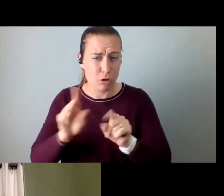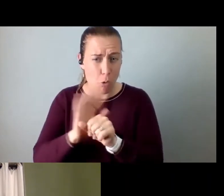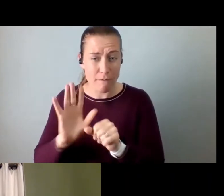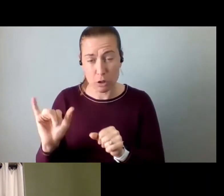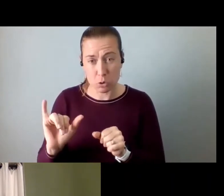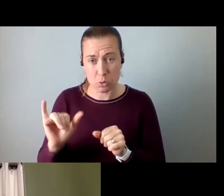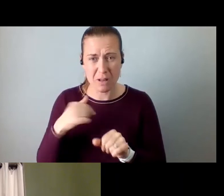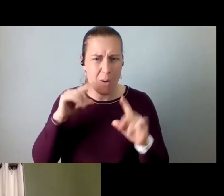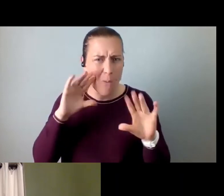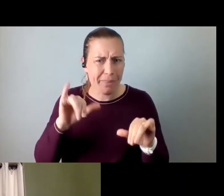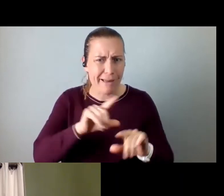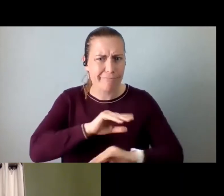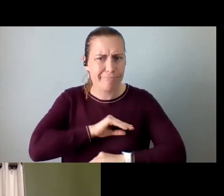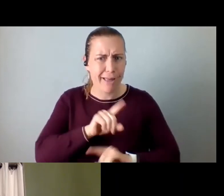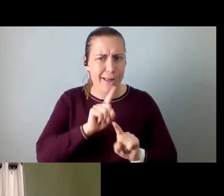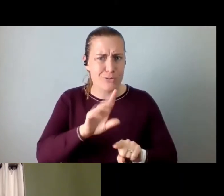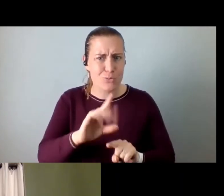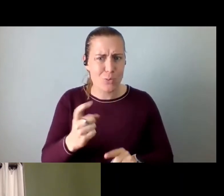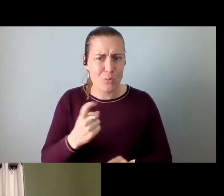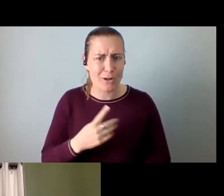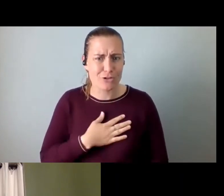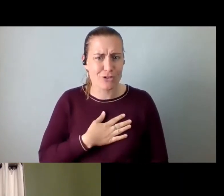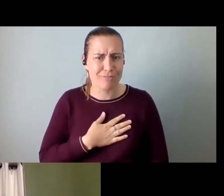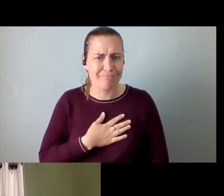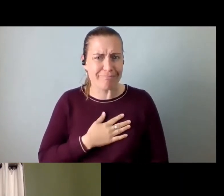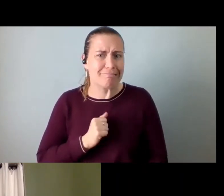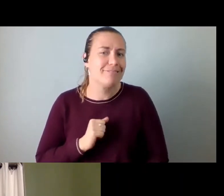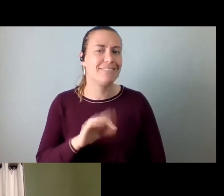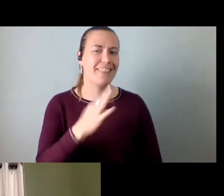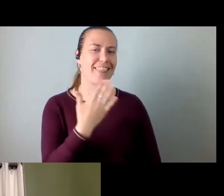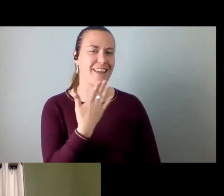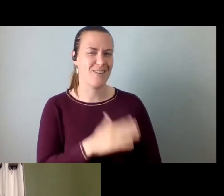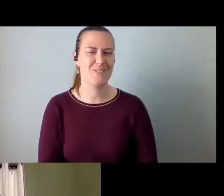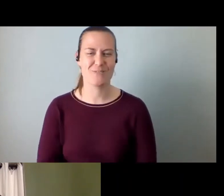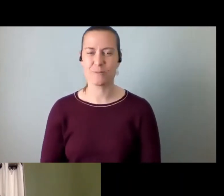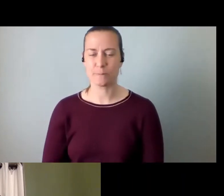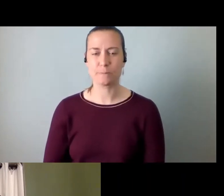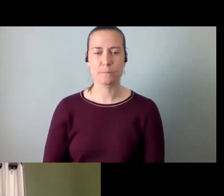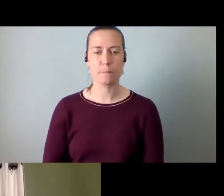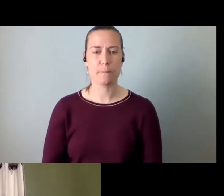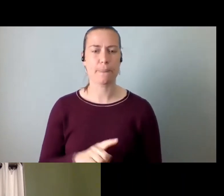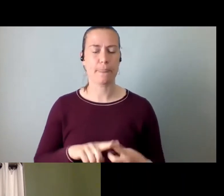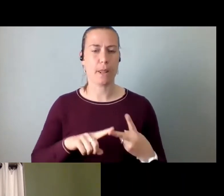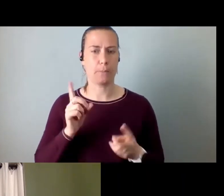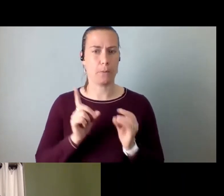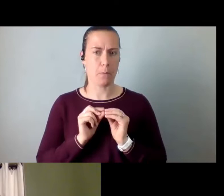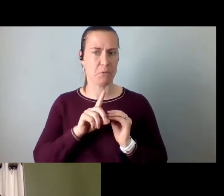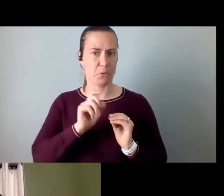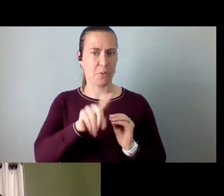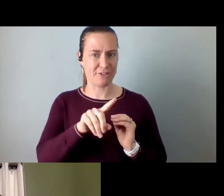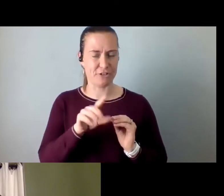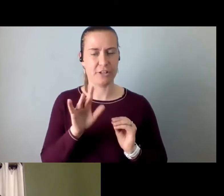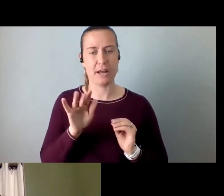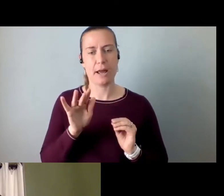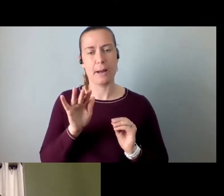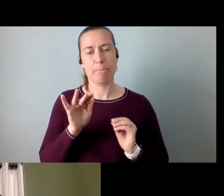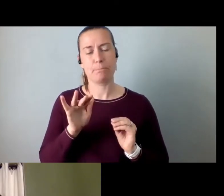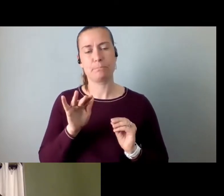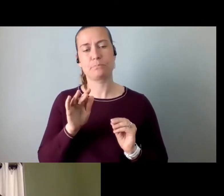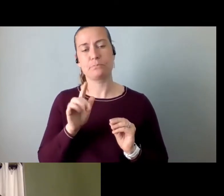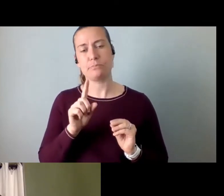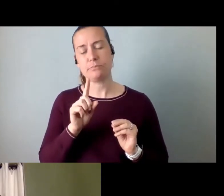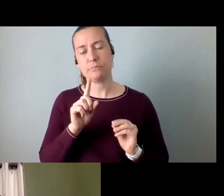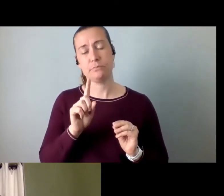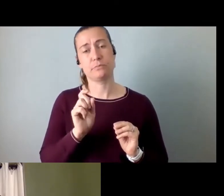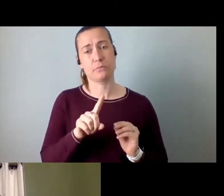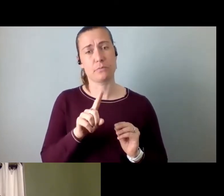question. Thank you. Thank you. I have another question here. It's did